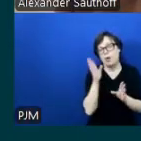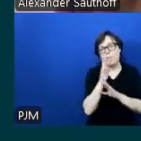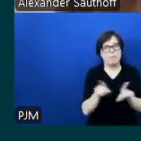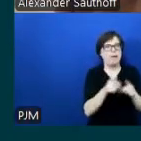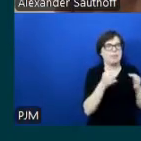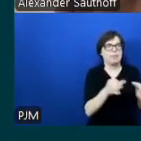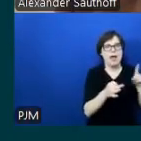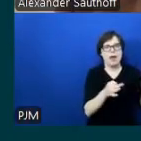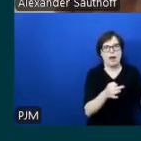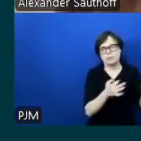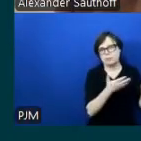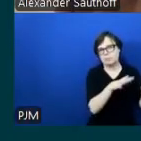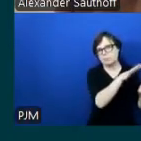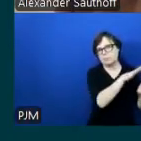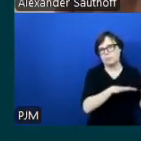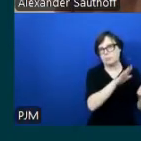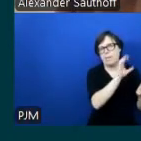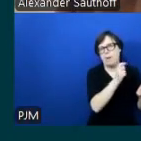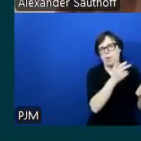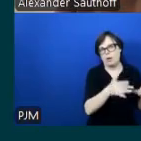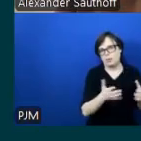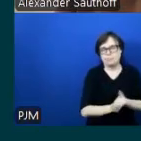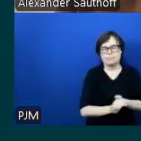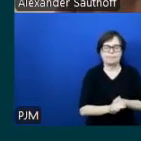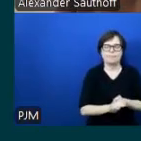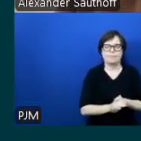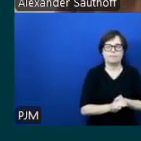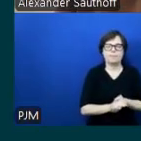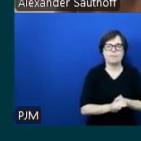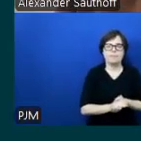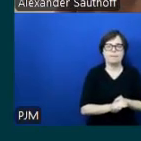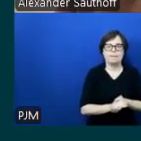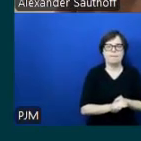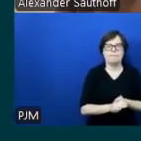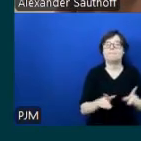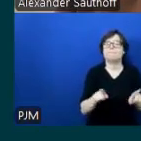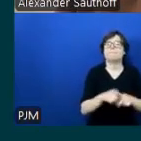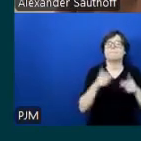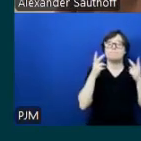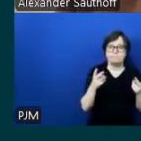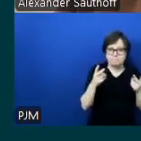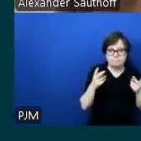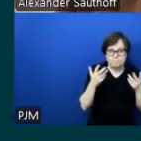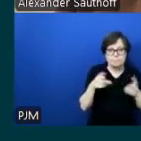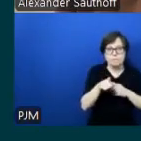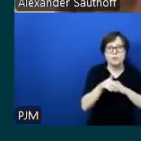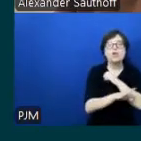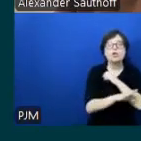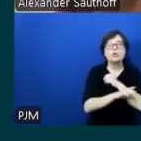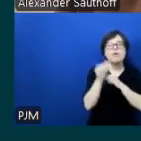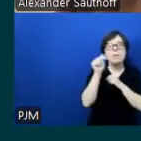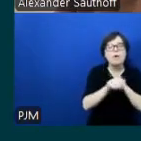also important that the trees, they are selected according to the origin, that they are